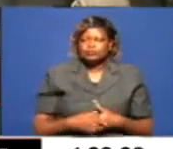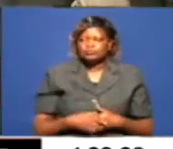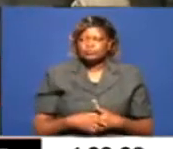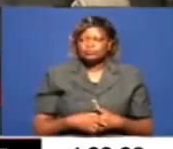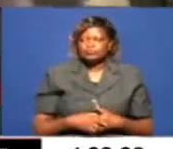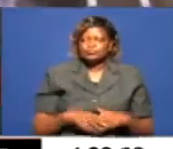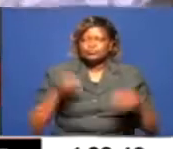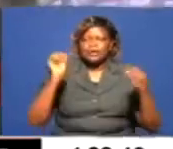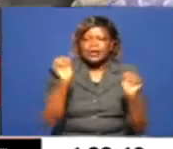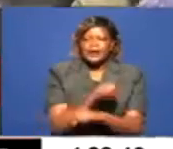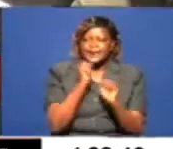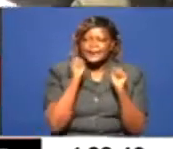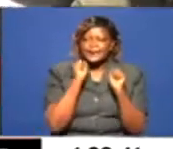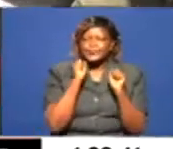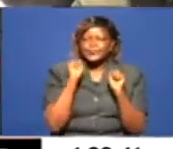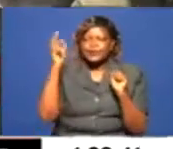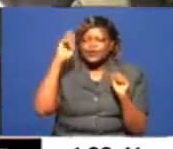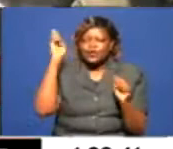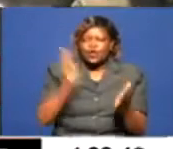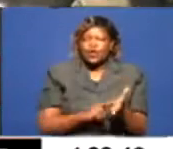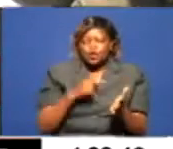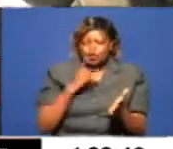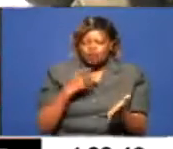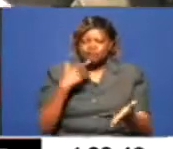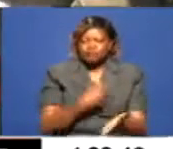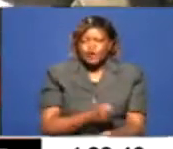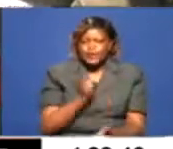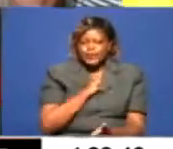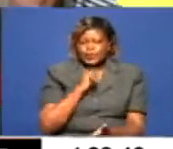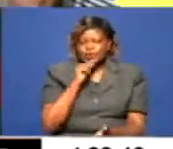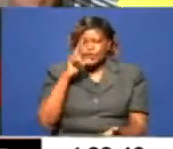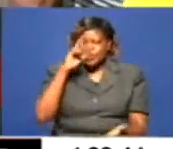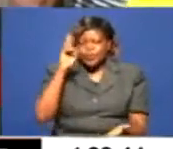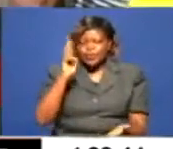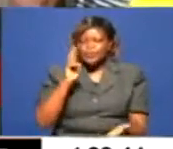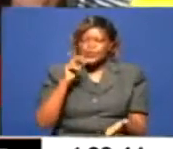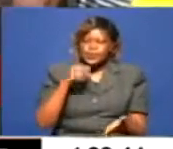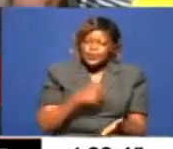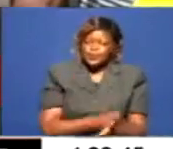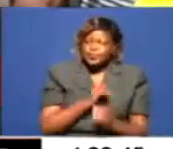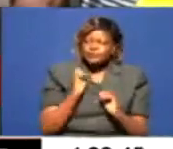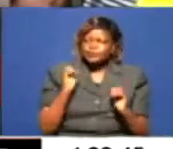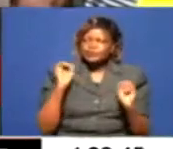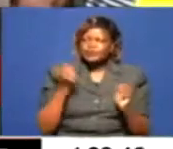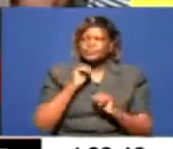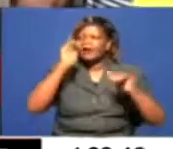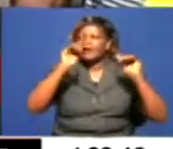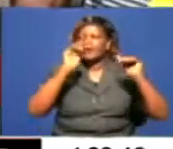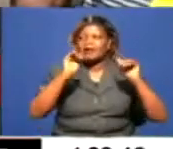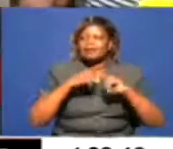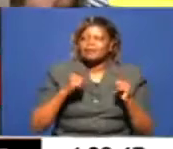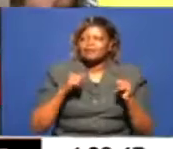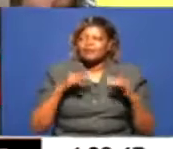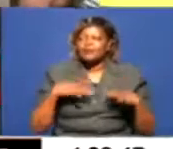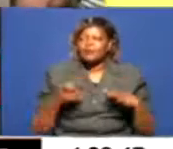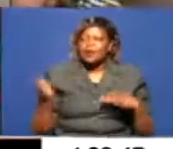venye tunaweza tambua ati nani amepata chanjo na nani hajapata chanjo. Unajua watu wote huwezi uliza, lakini kwa wale wamekuja